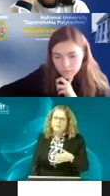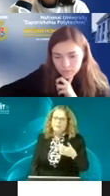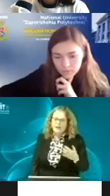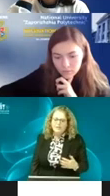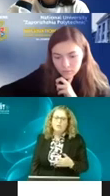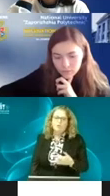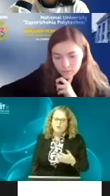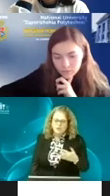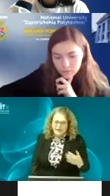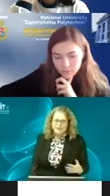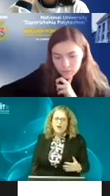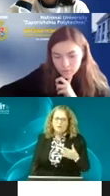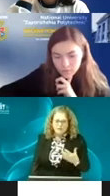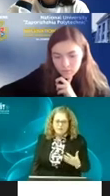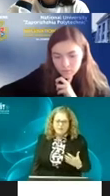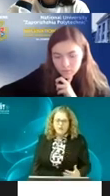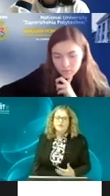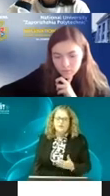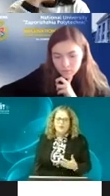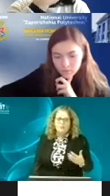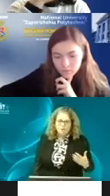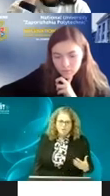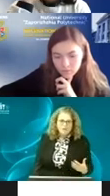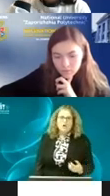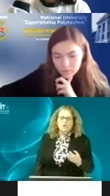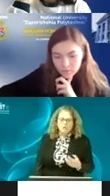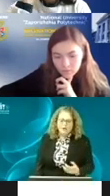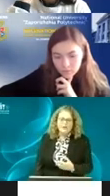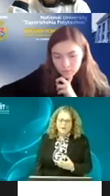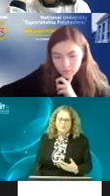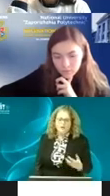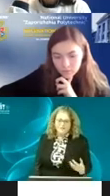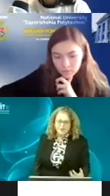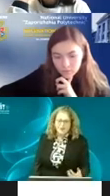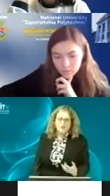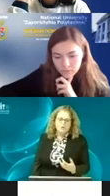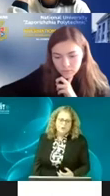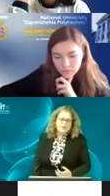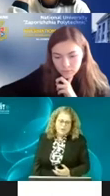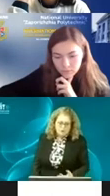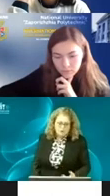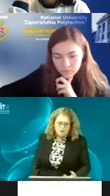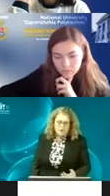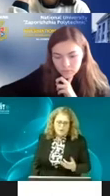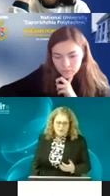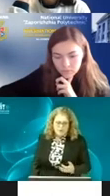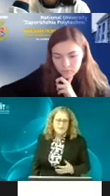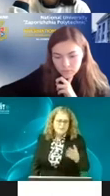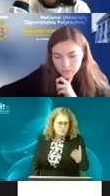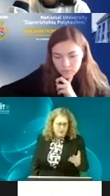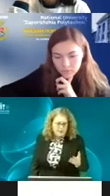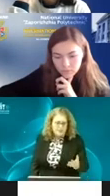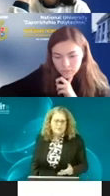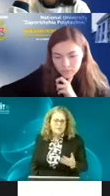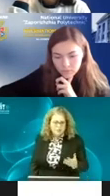the ability to understand free speech is very important to create a customer experience, which is natural. But this is